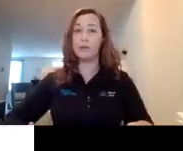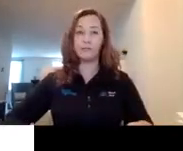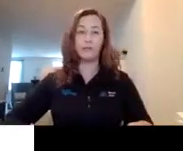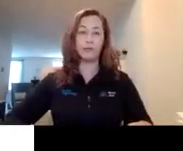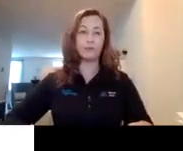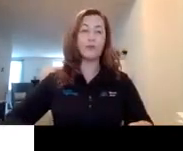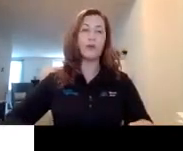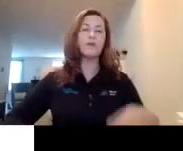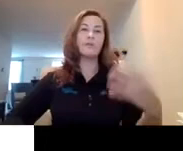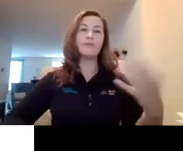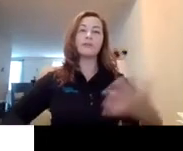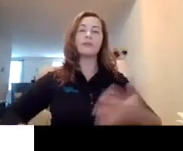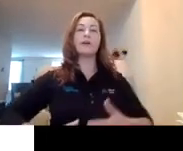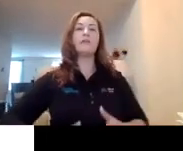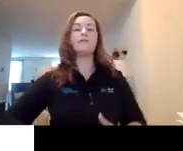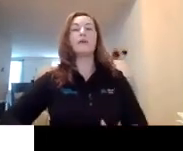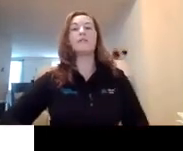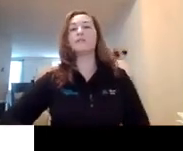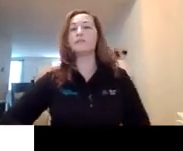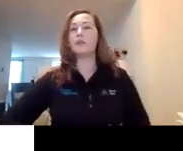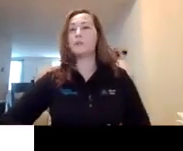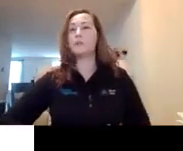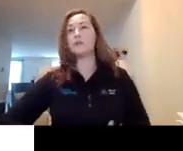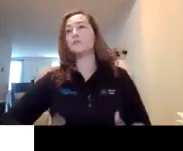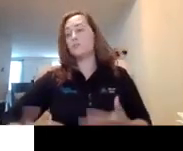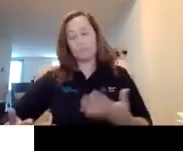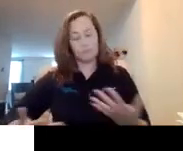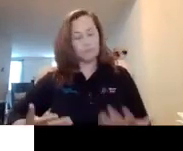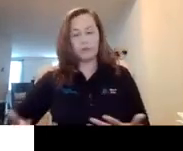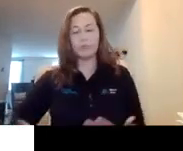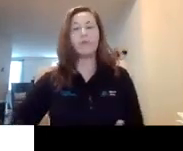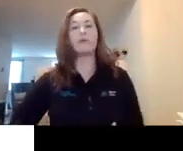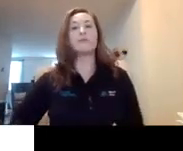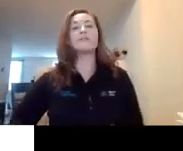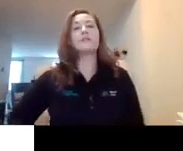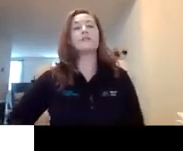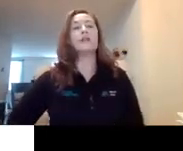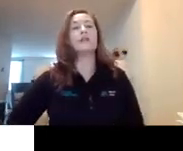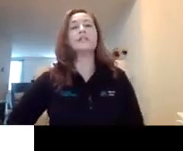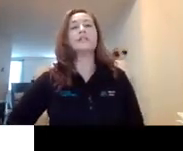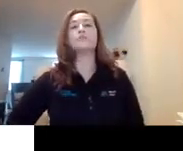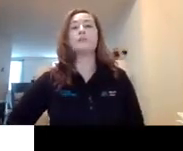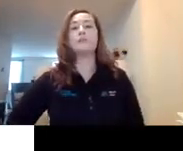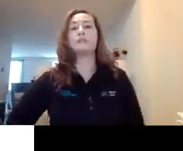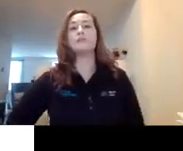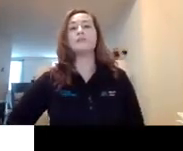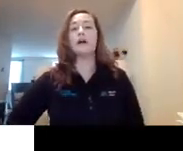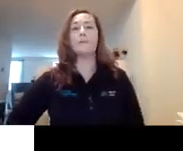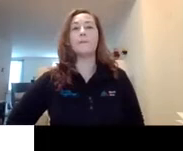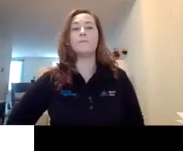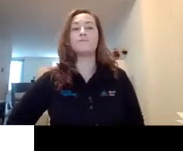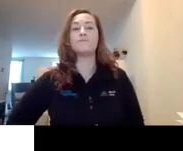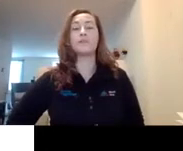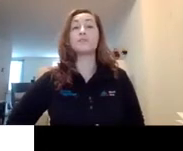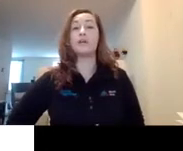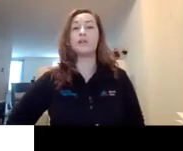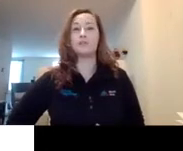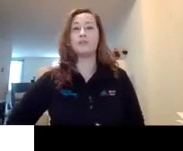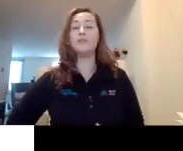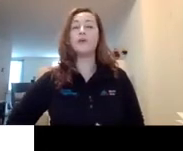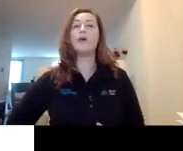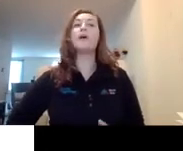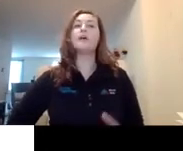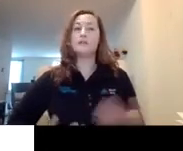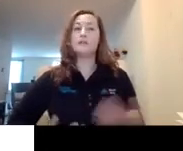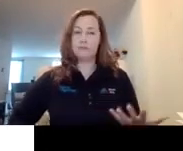telehealth platforms. But for a lot of other interpreters, where we were still on an intermittent